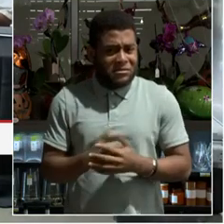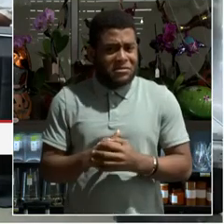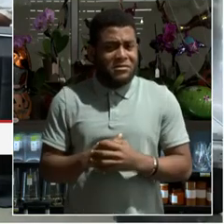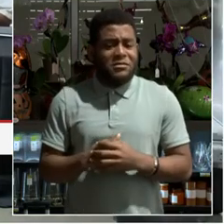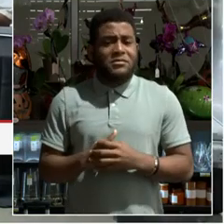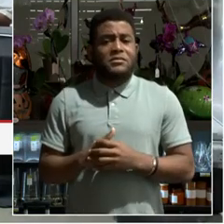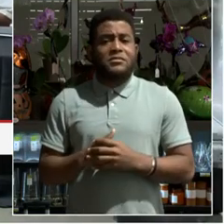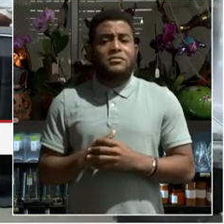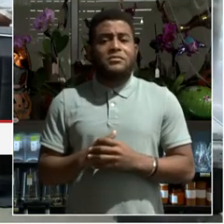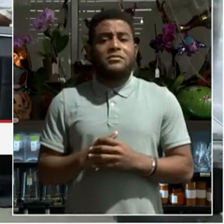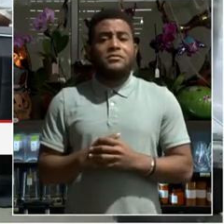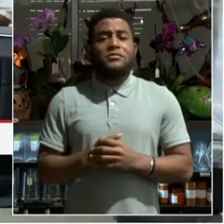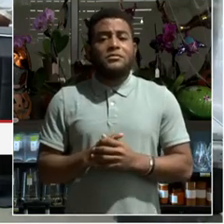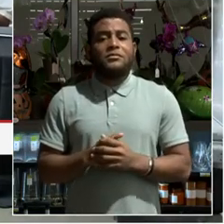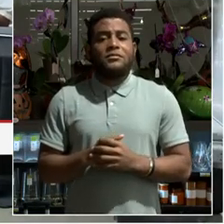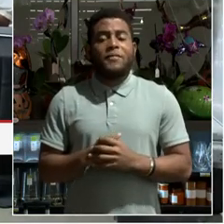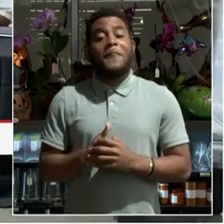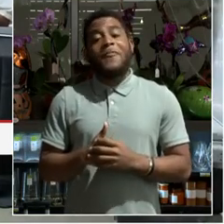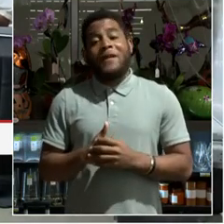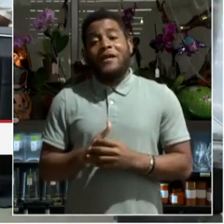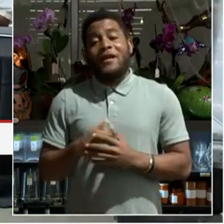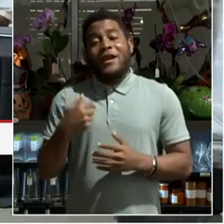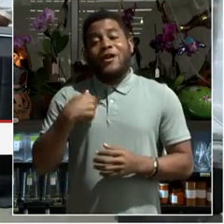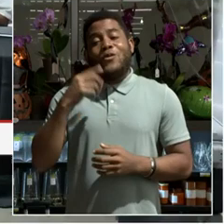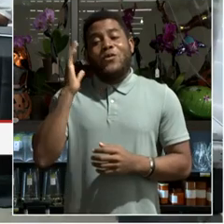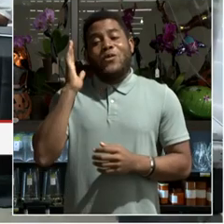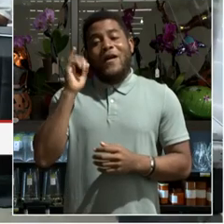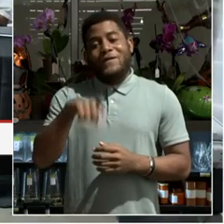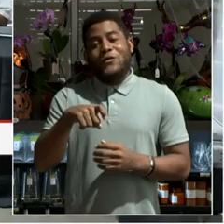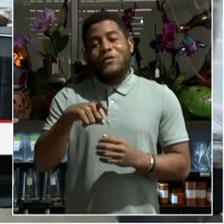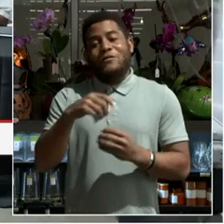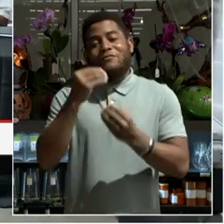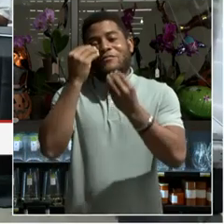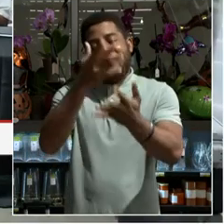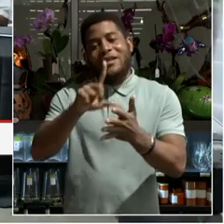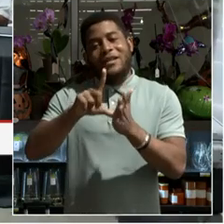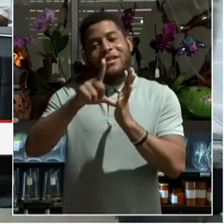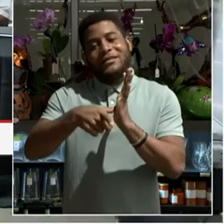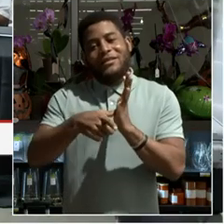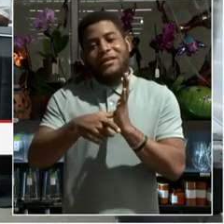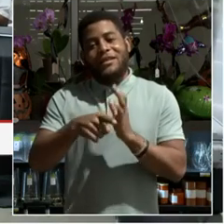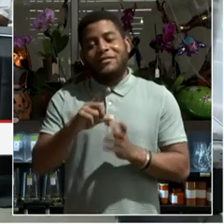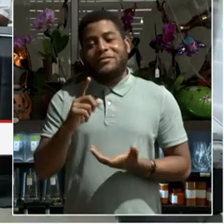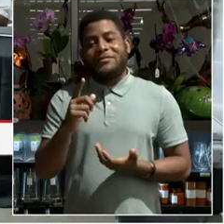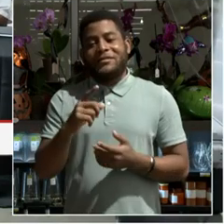I would have to get back to you on that, Lou, to see what additional specifics we can offer.